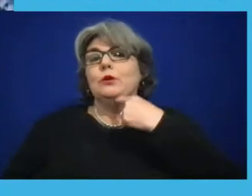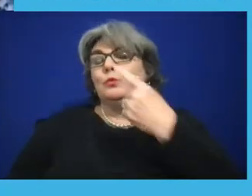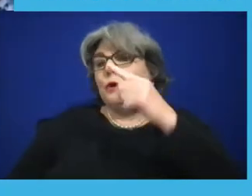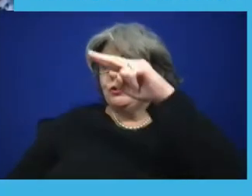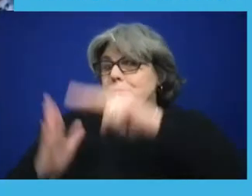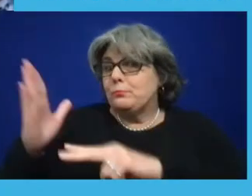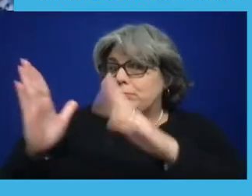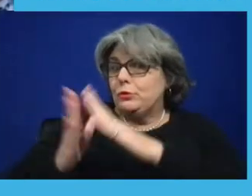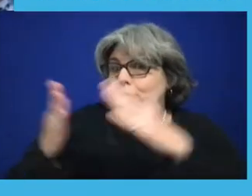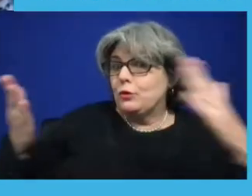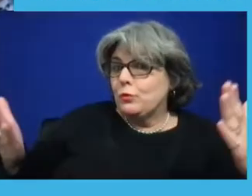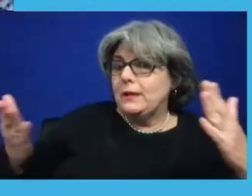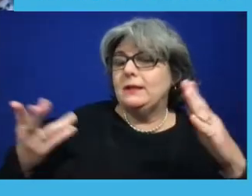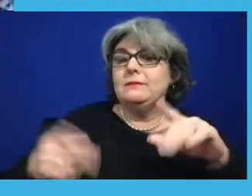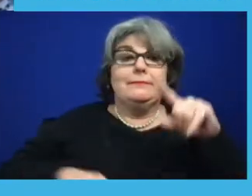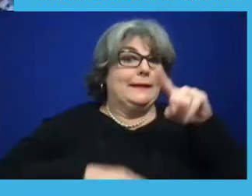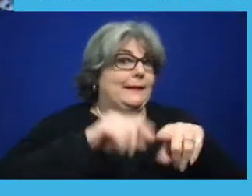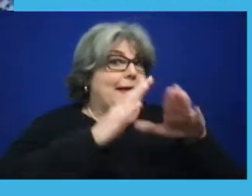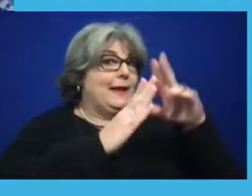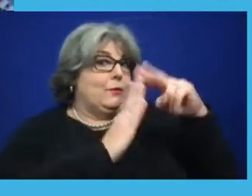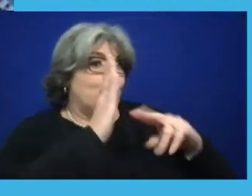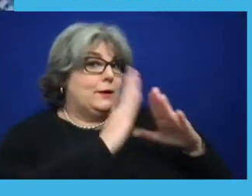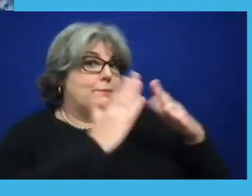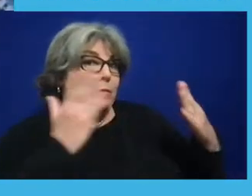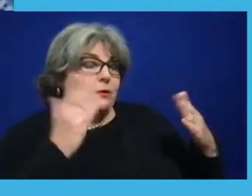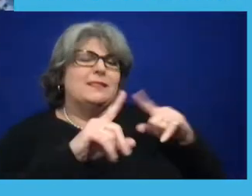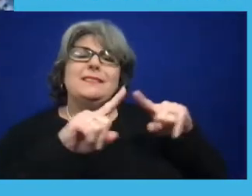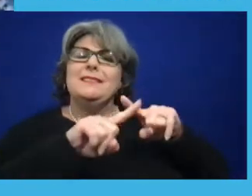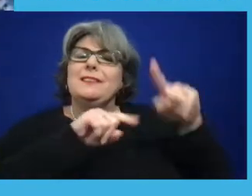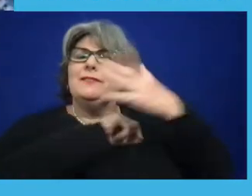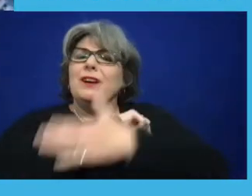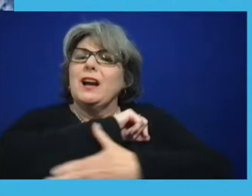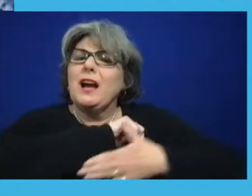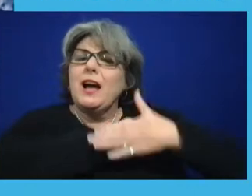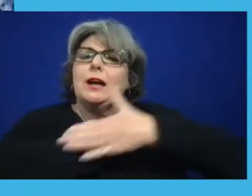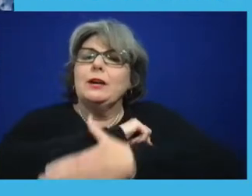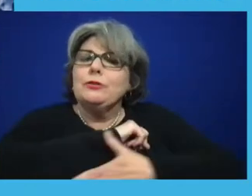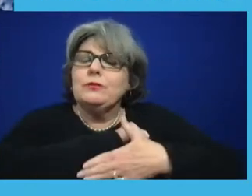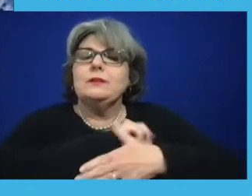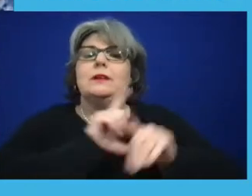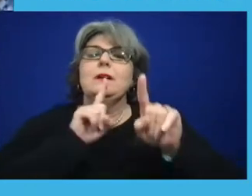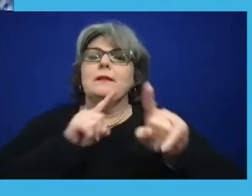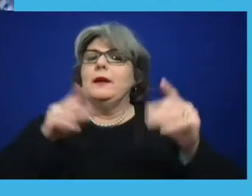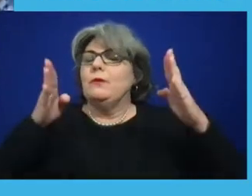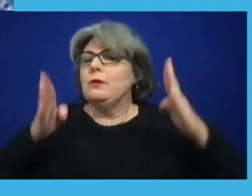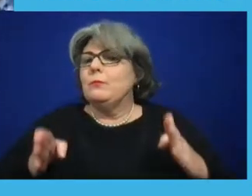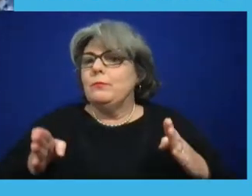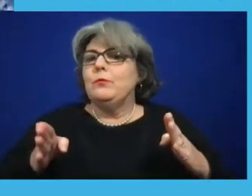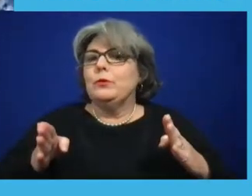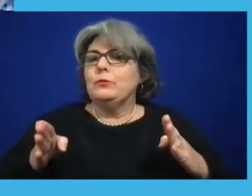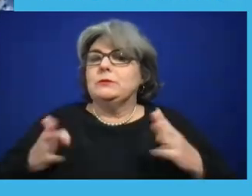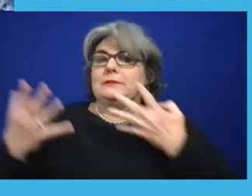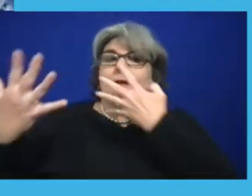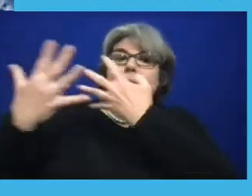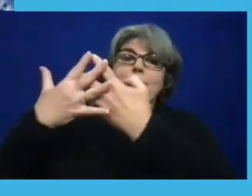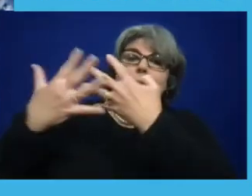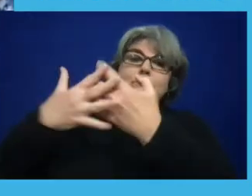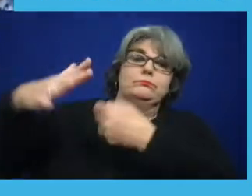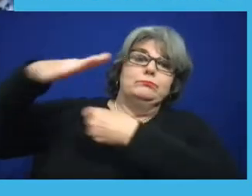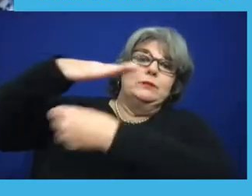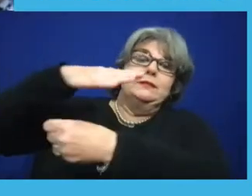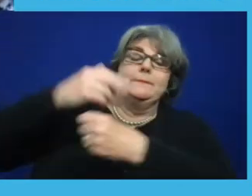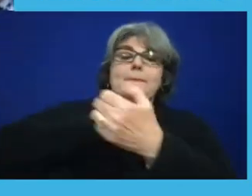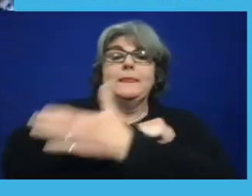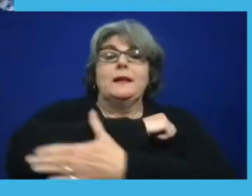We can see it in other countries where the government tells you what books you can read and cannot read. Countries that put dissidents